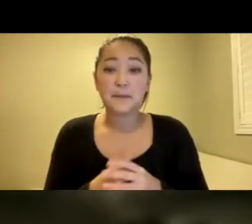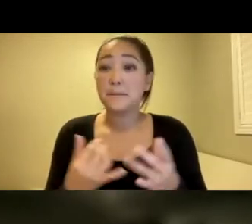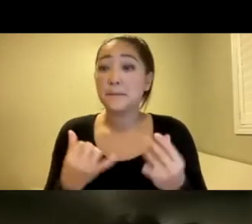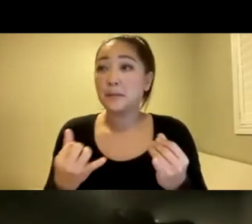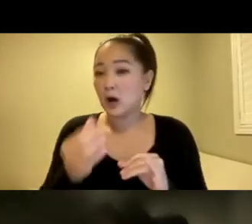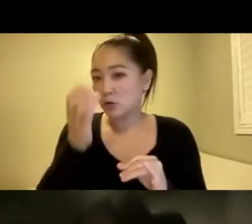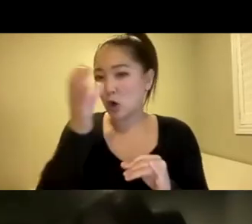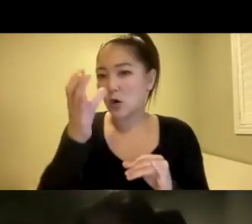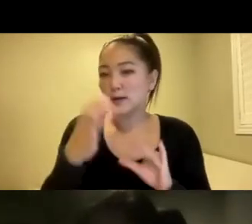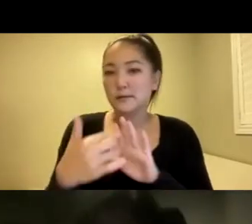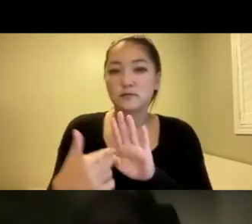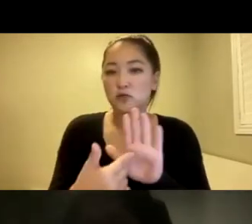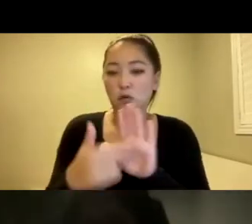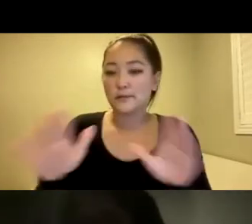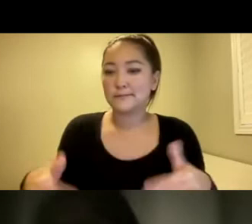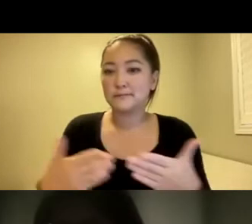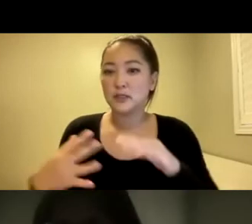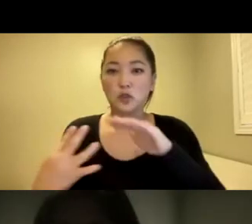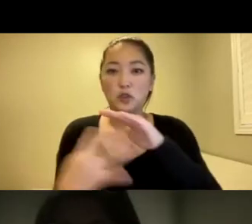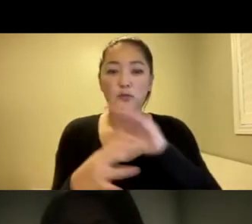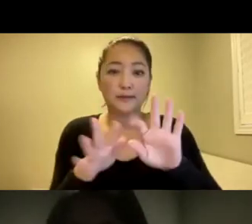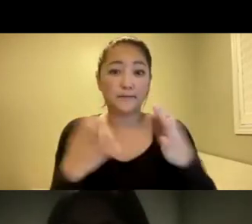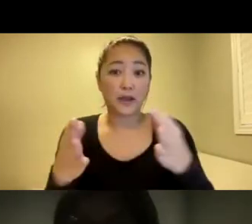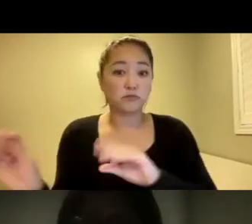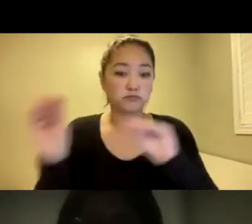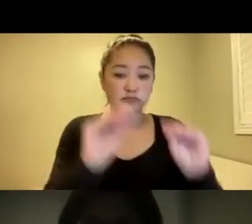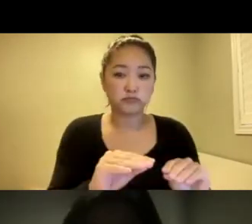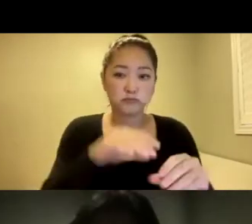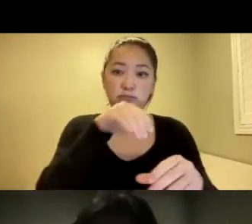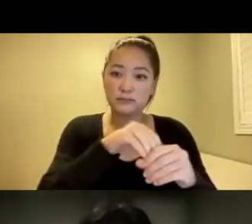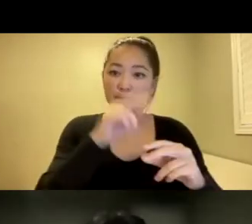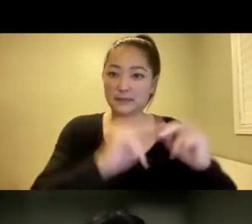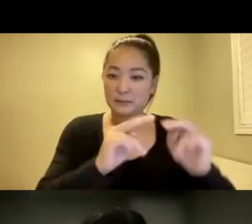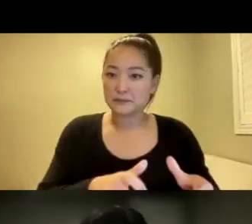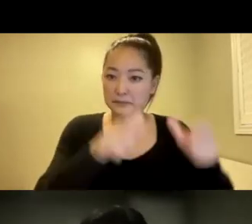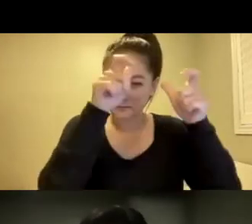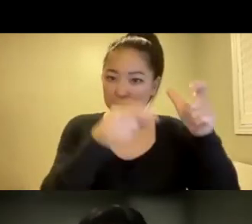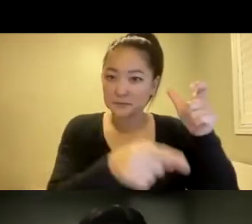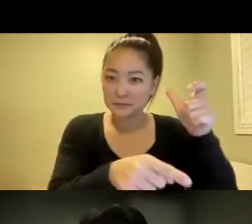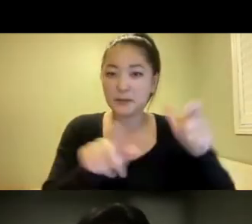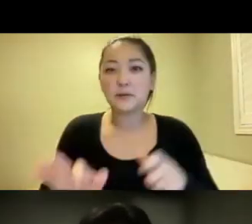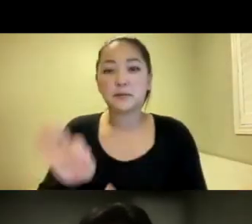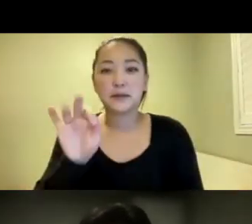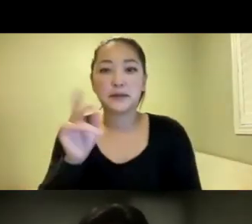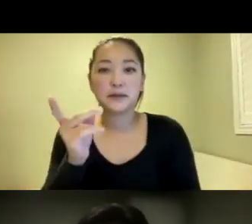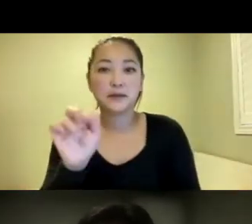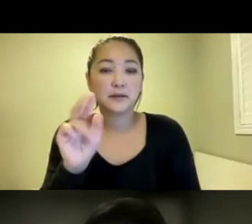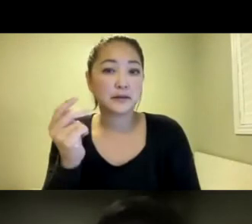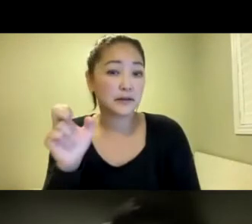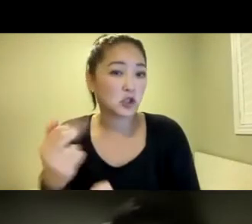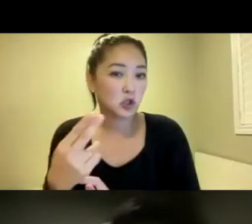immigrant family that's coming to the building. In this case, we chose a Kurdish family. We called them the